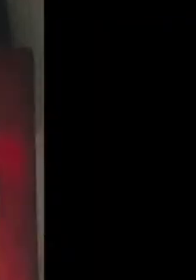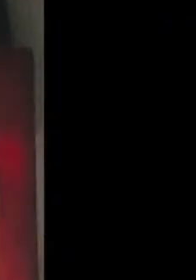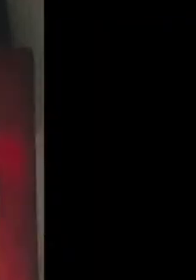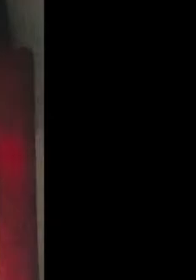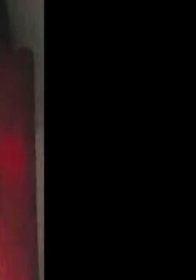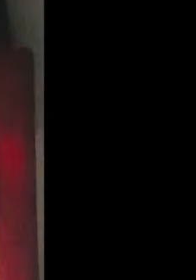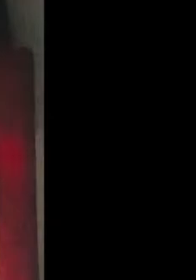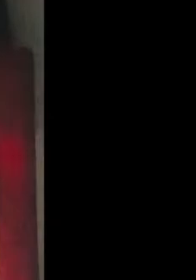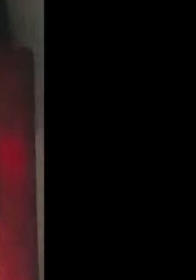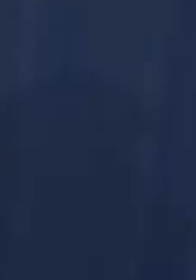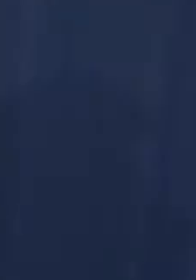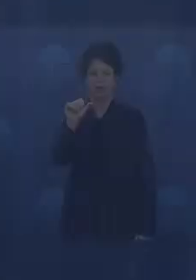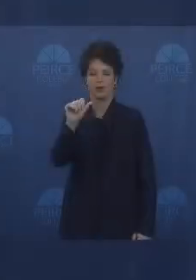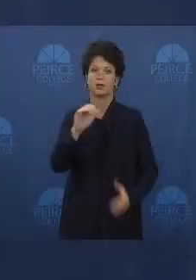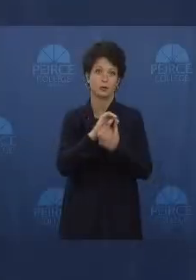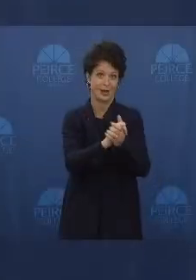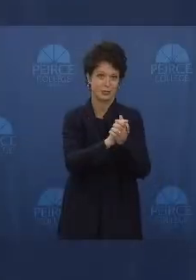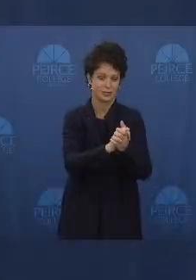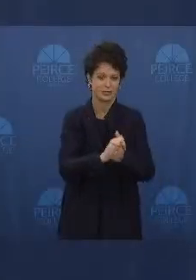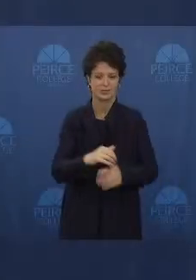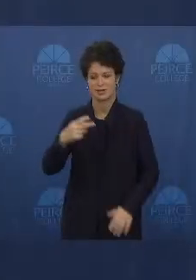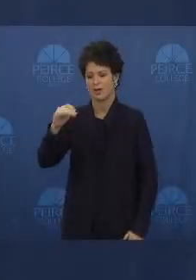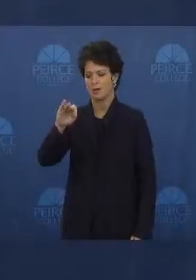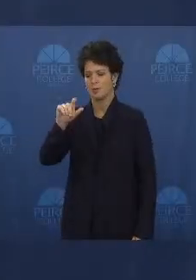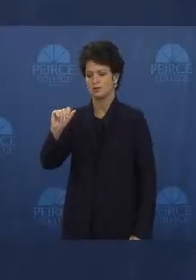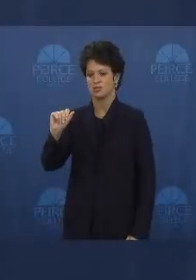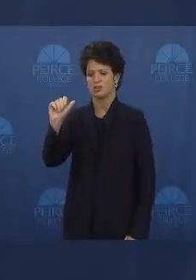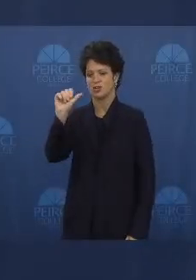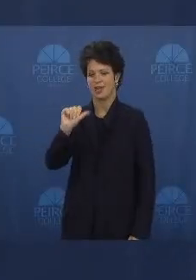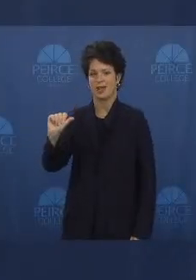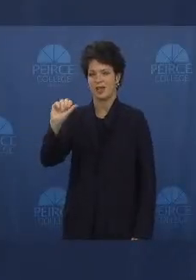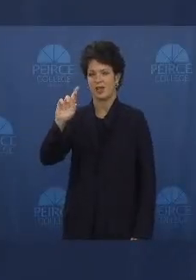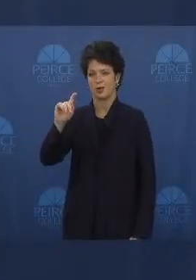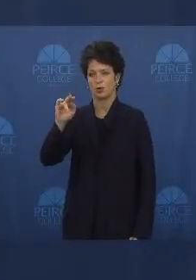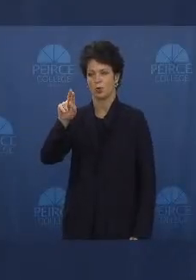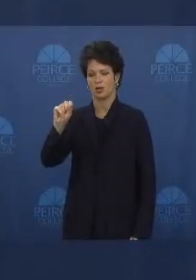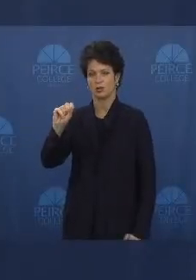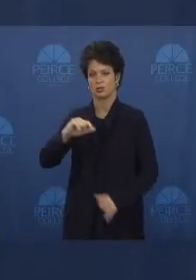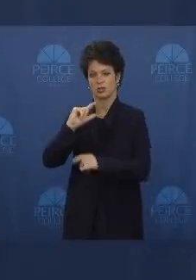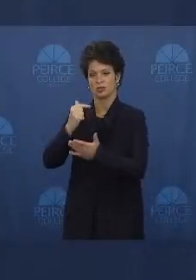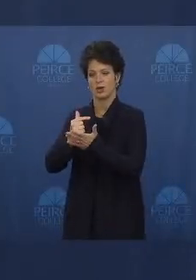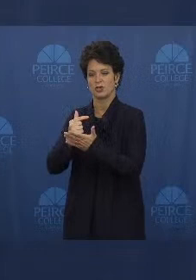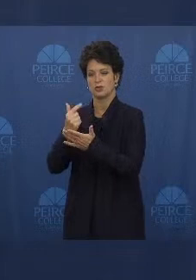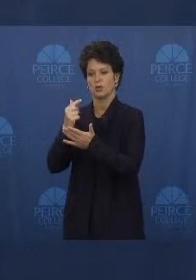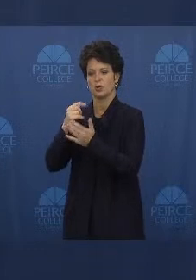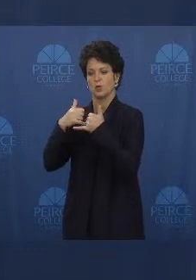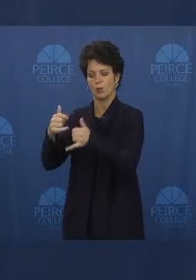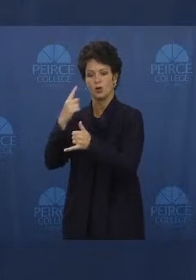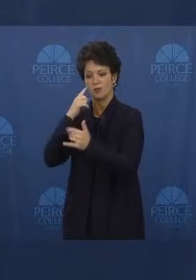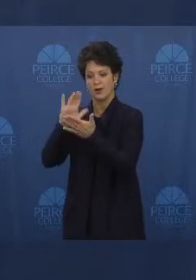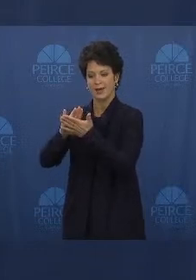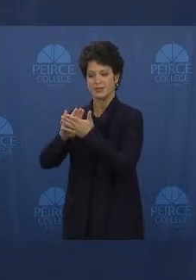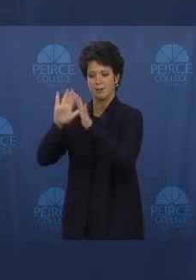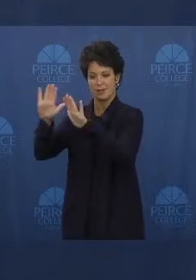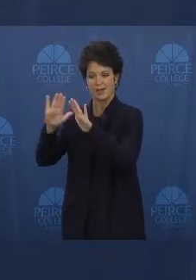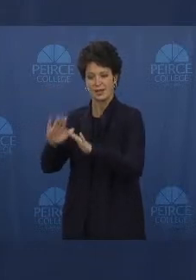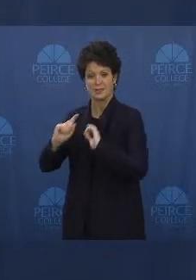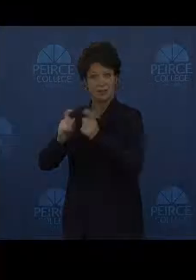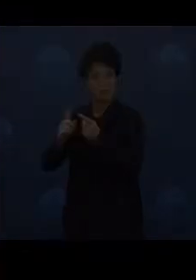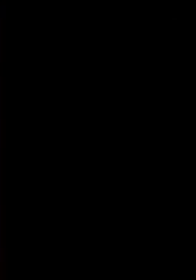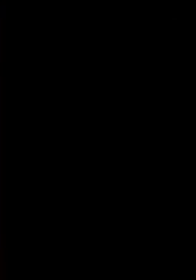Congratulations. The Patricia A. Rucker Graduate Student Award for Academic Excellence is presented